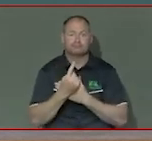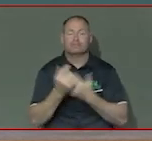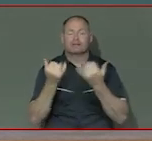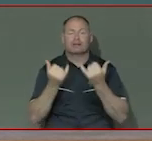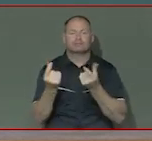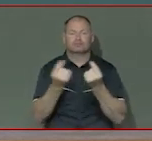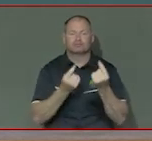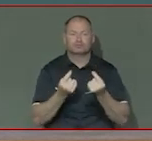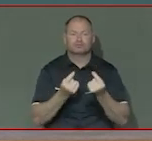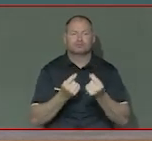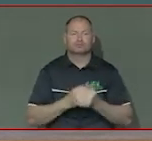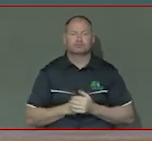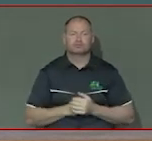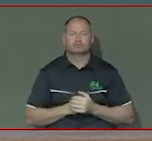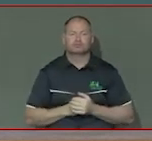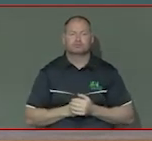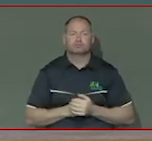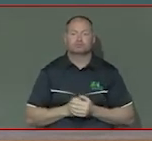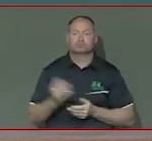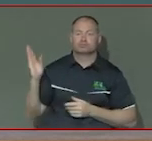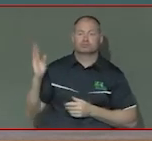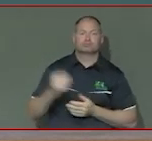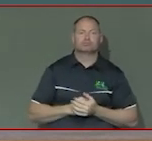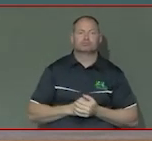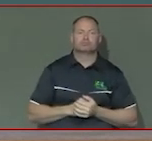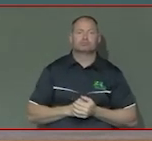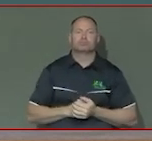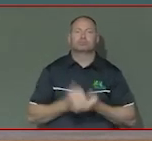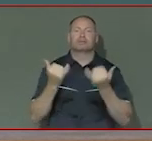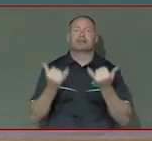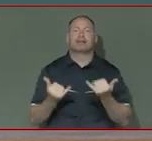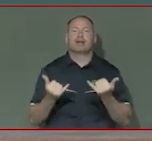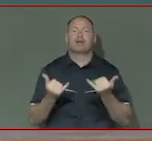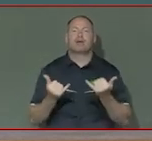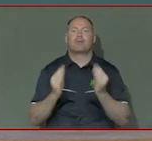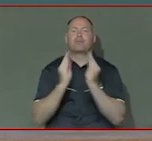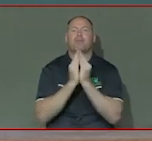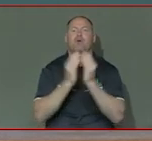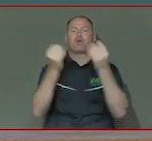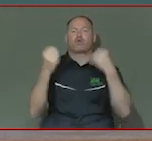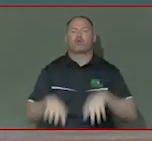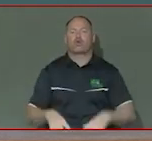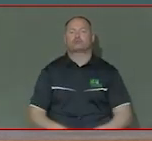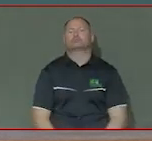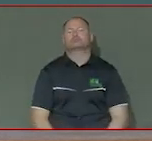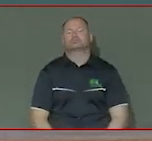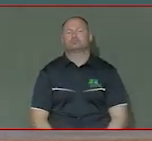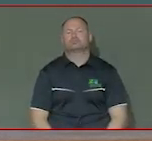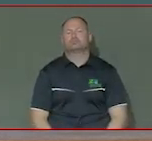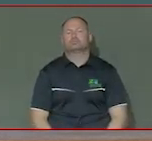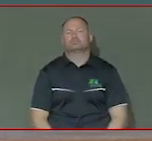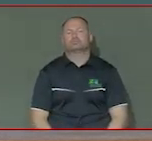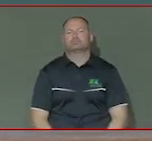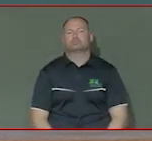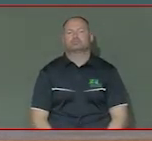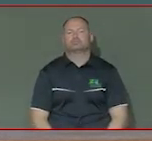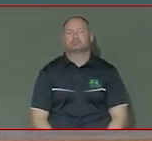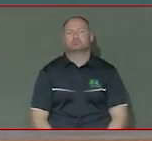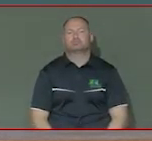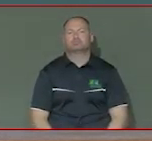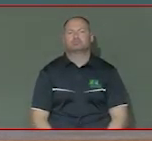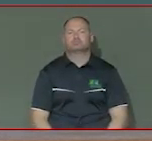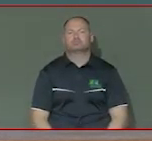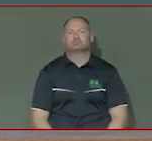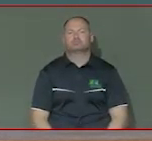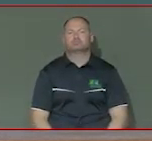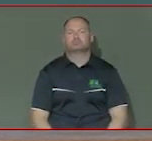and then they did this. And immediately, they lost that mark. All right. So if you are not sure,